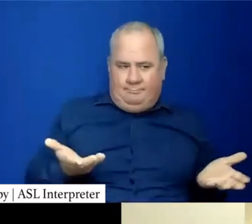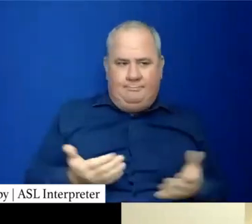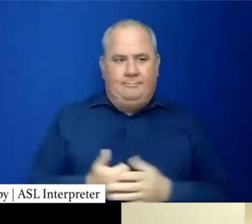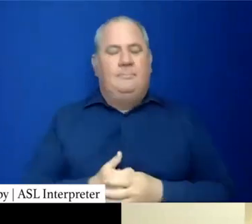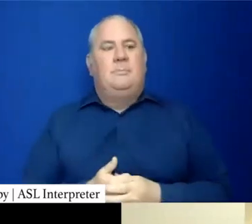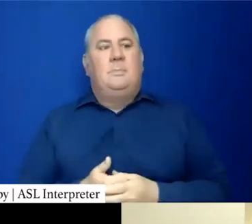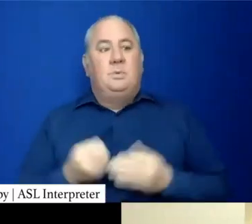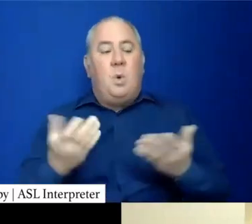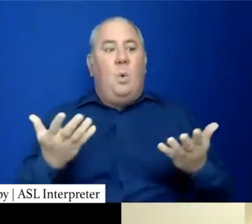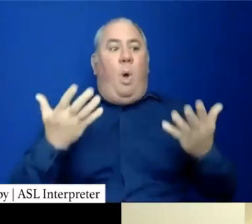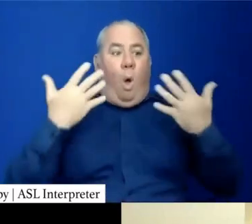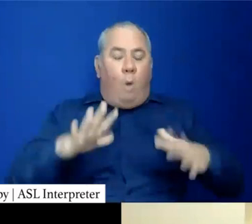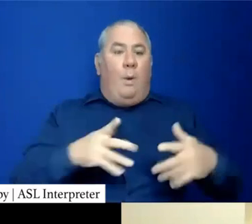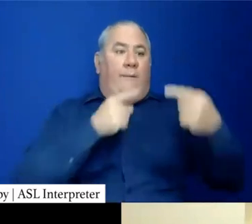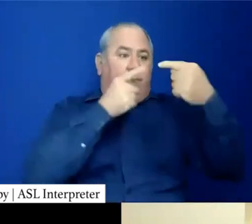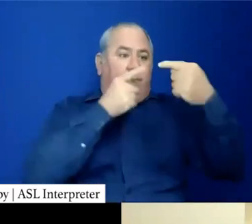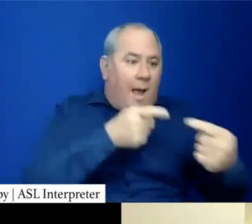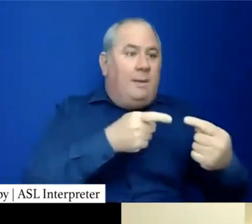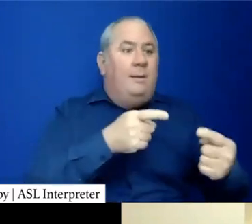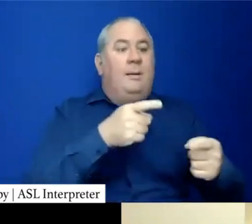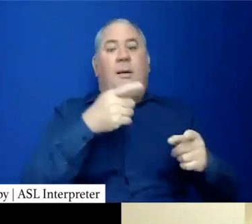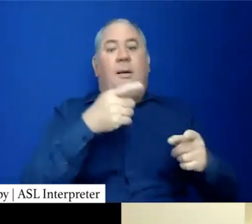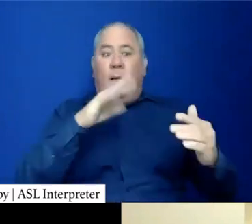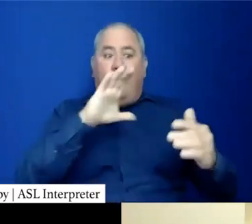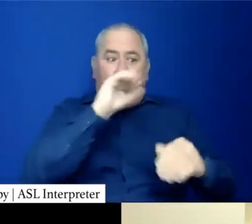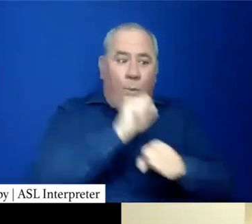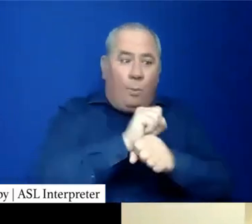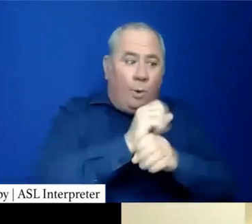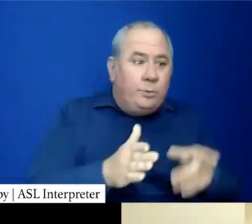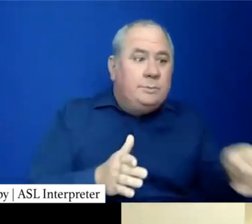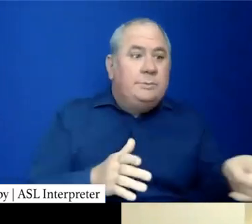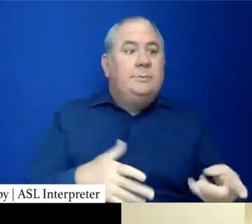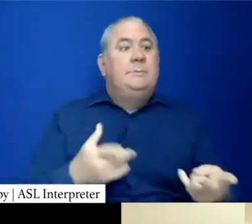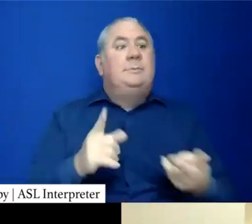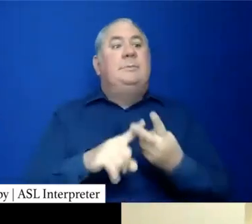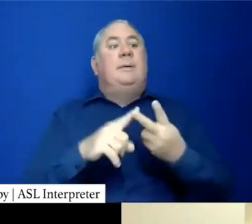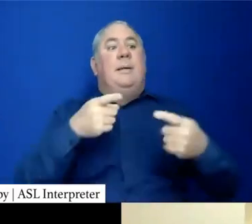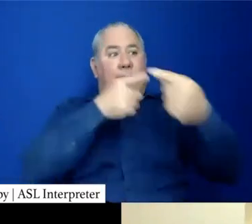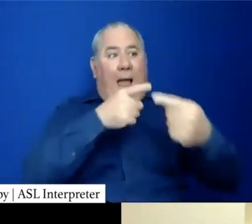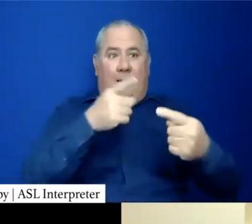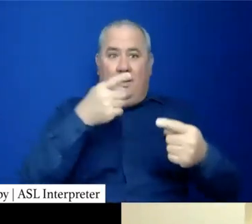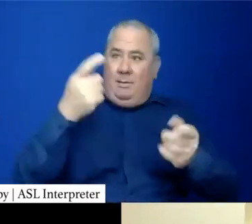with your colleagues and with people who you respect professionally for the right to